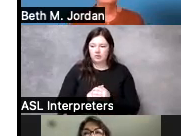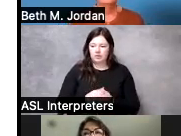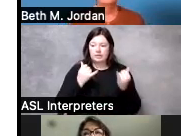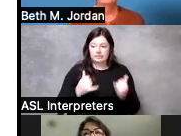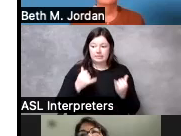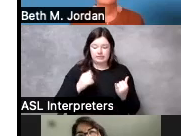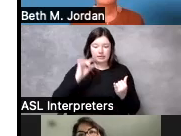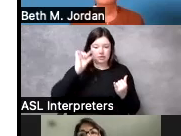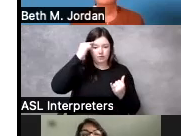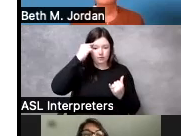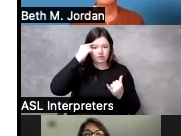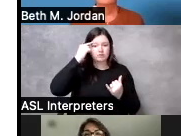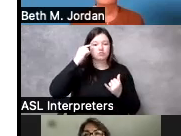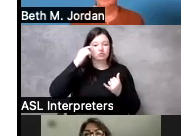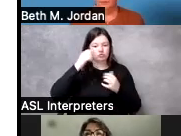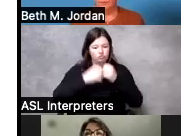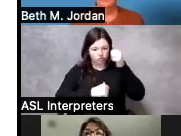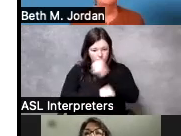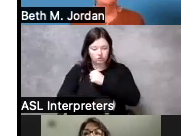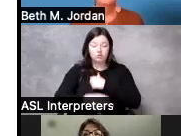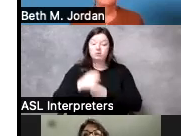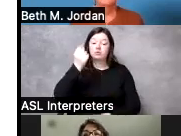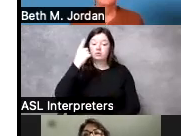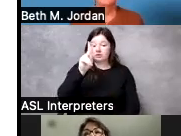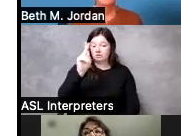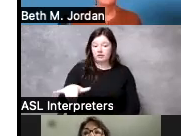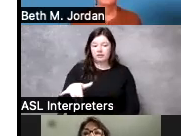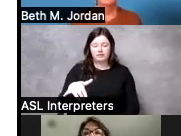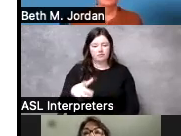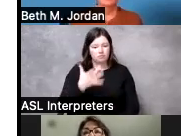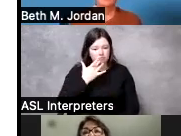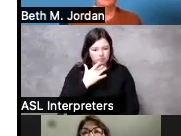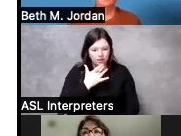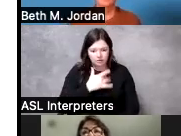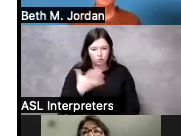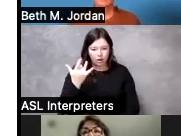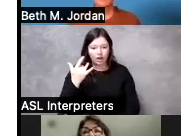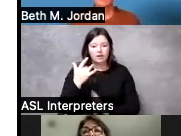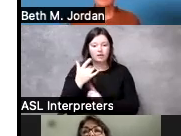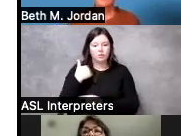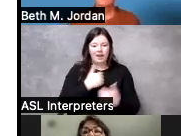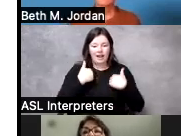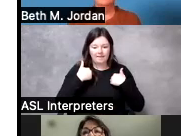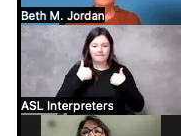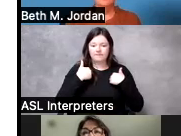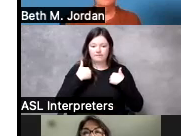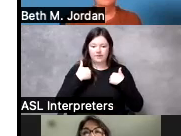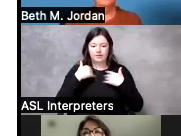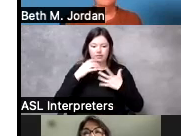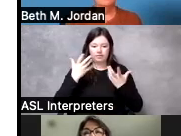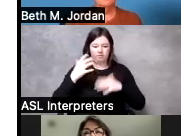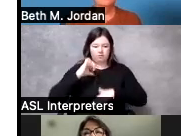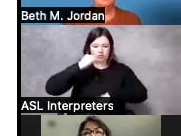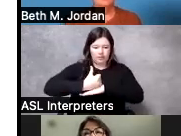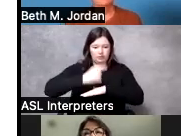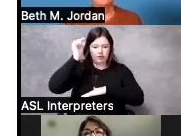structure. Kentucky is very fortunate to have a statutorily established governing body for its system of care